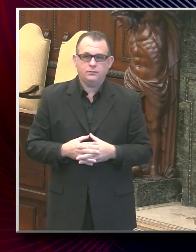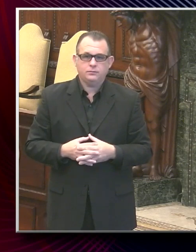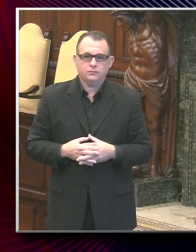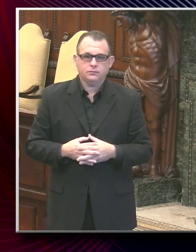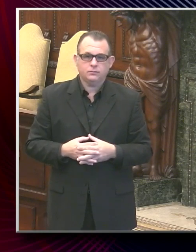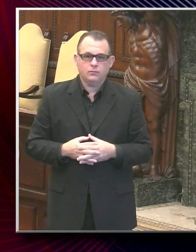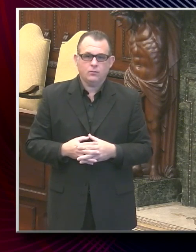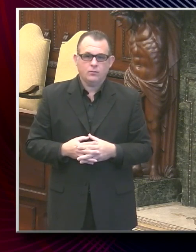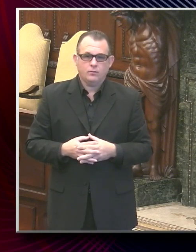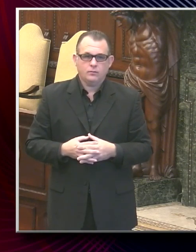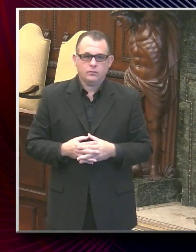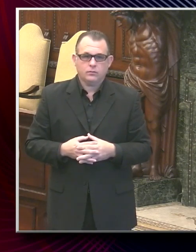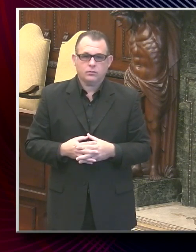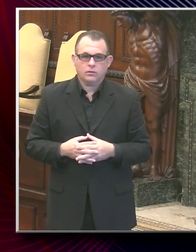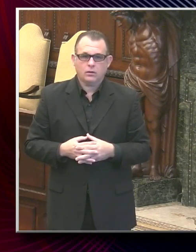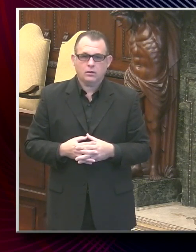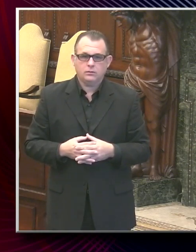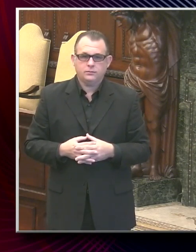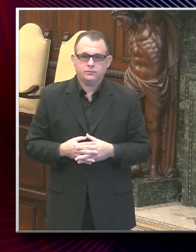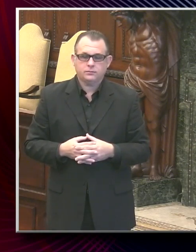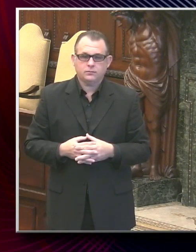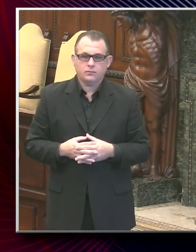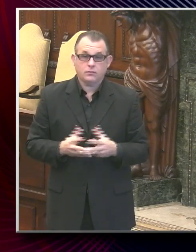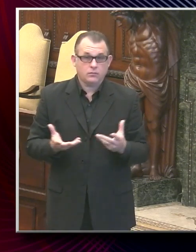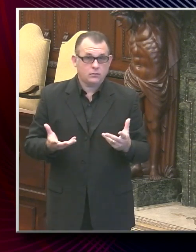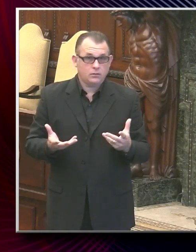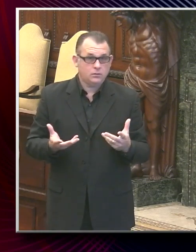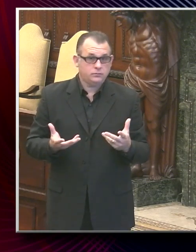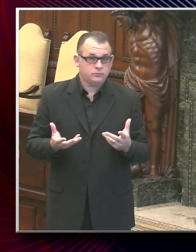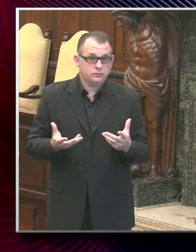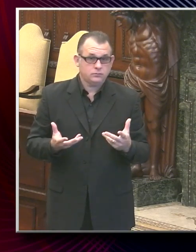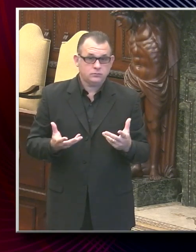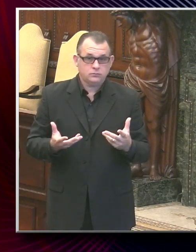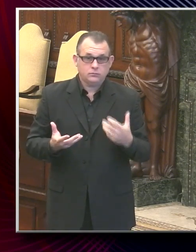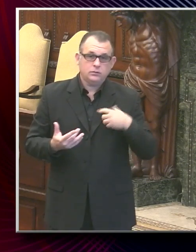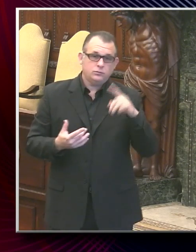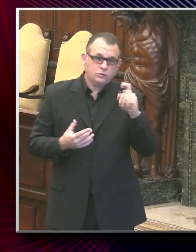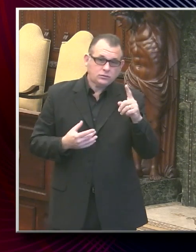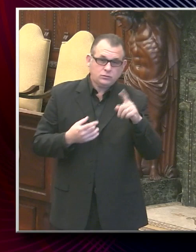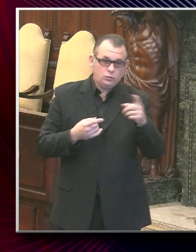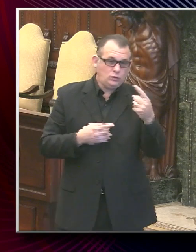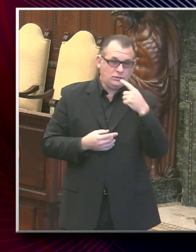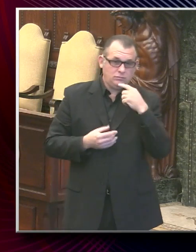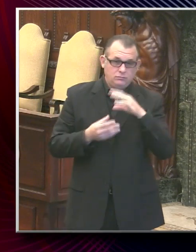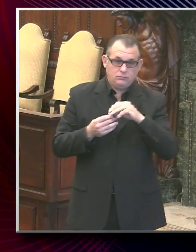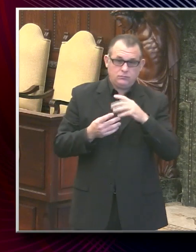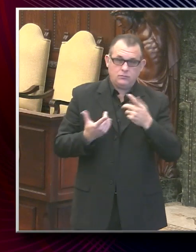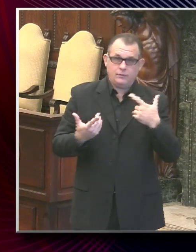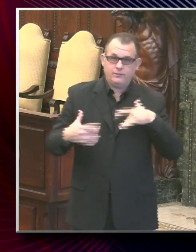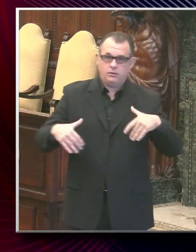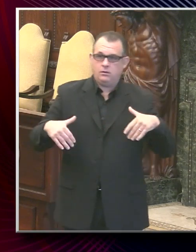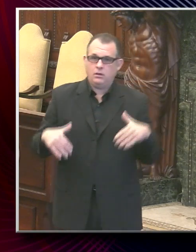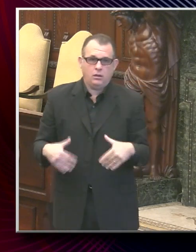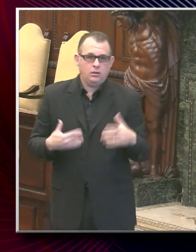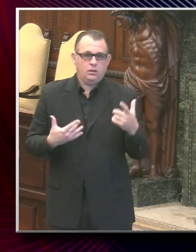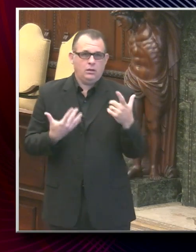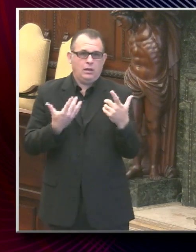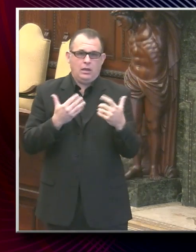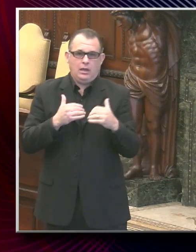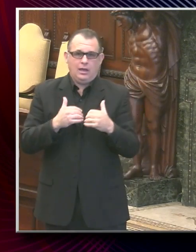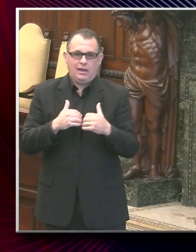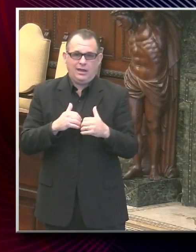Okay, again, for Brian. Brian, you heard partially what I was going to ask you. You had said you were dumbfounded and at how out of touch you